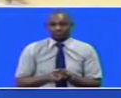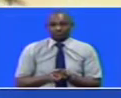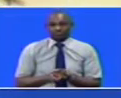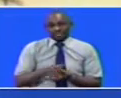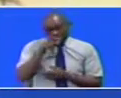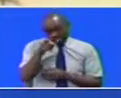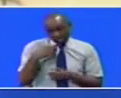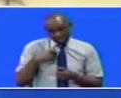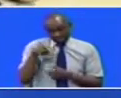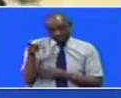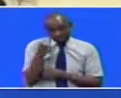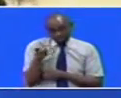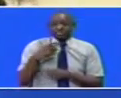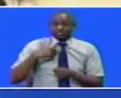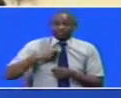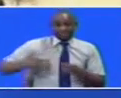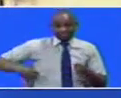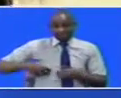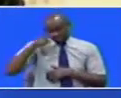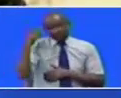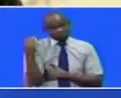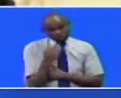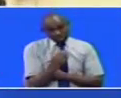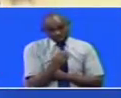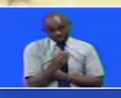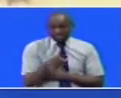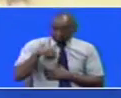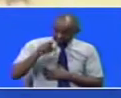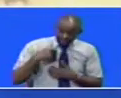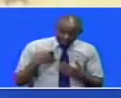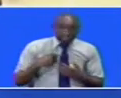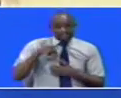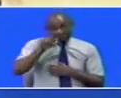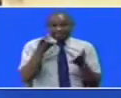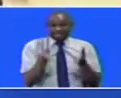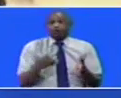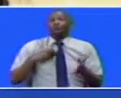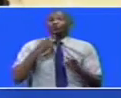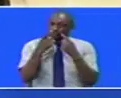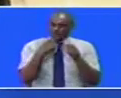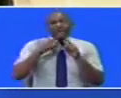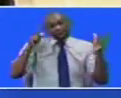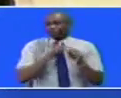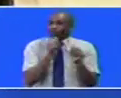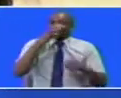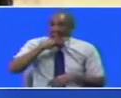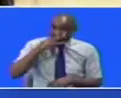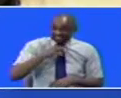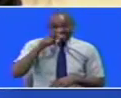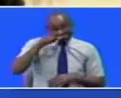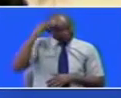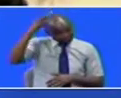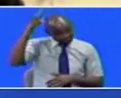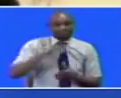Between a quarter and a third of Syrian refugees are children. I meet these children and they already speak the language very well. So this is the